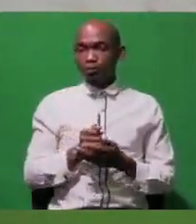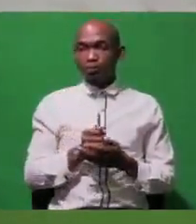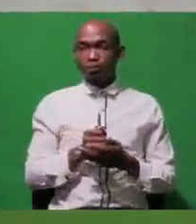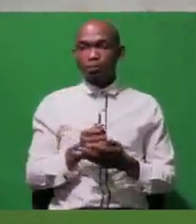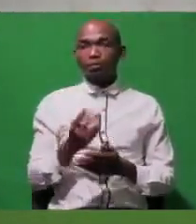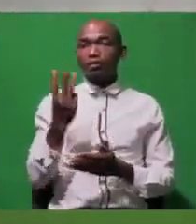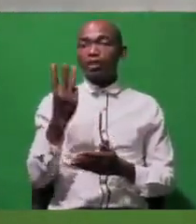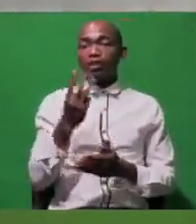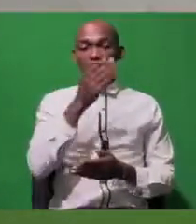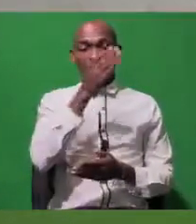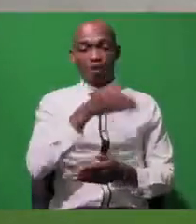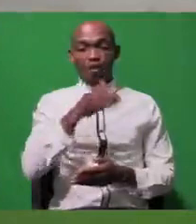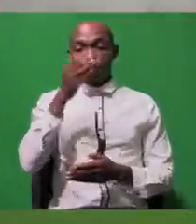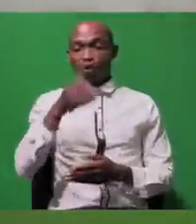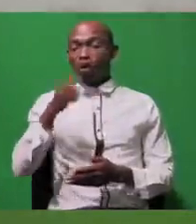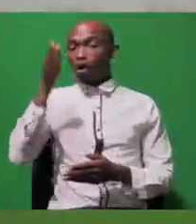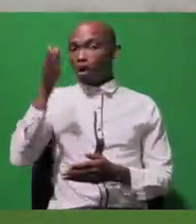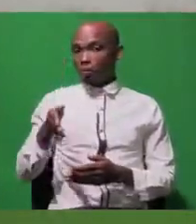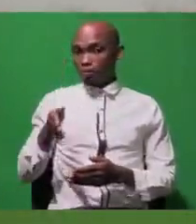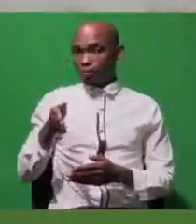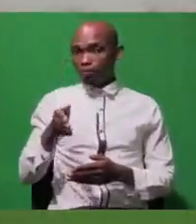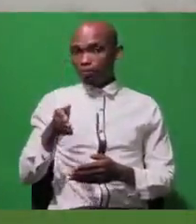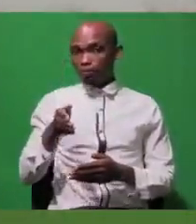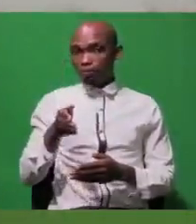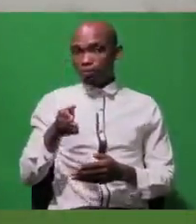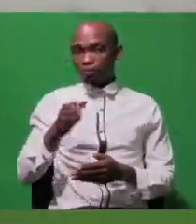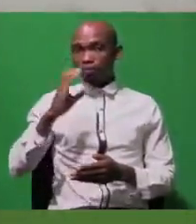3-column cash book.